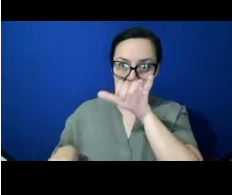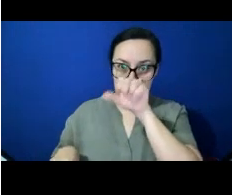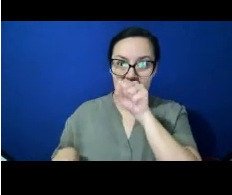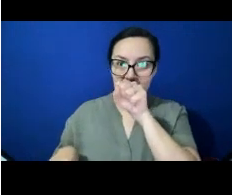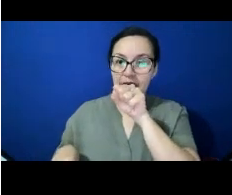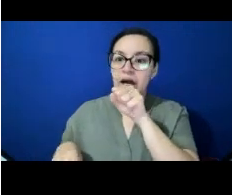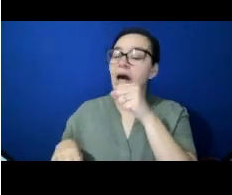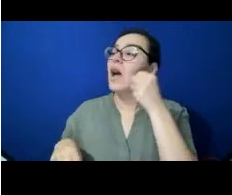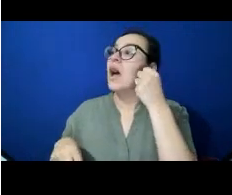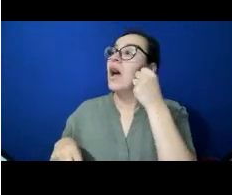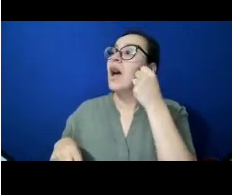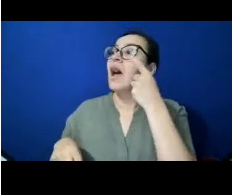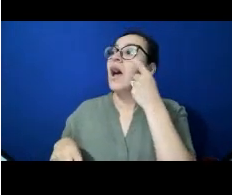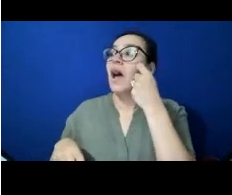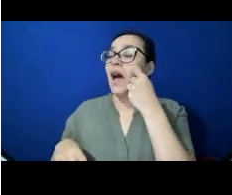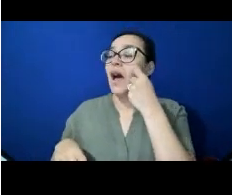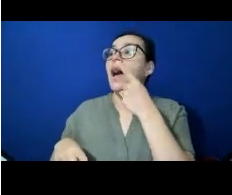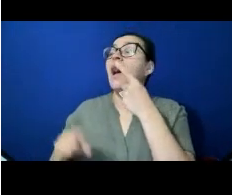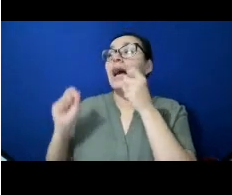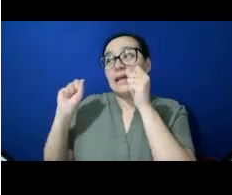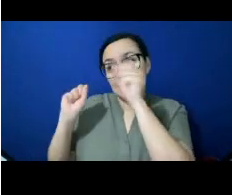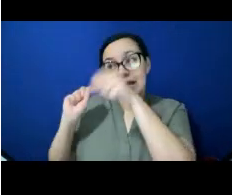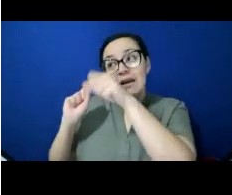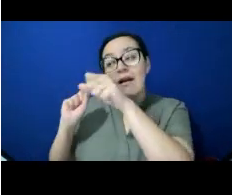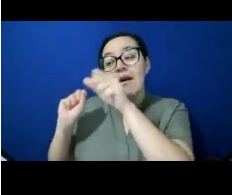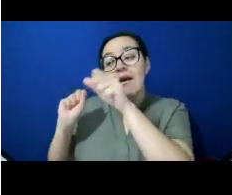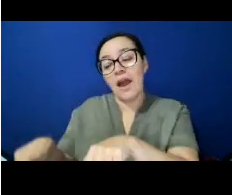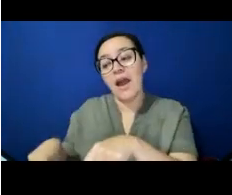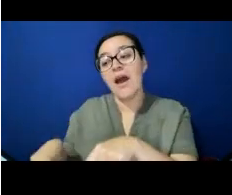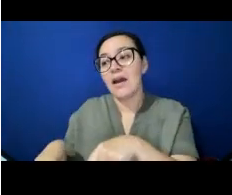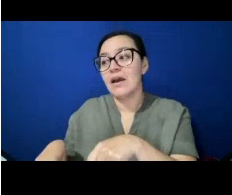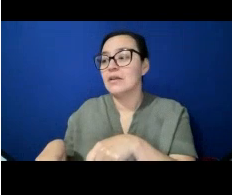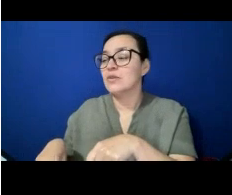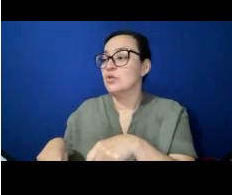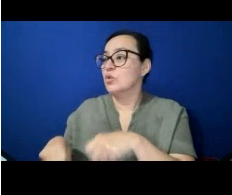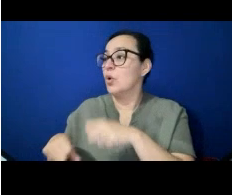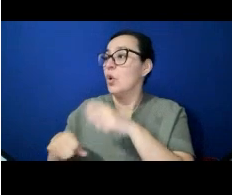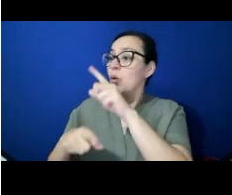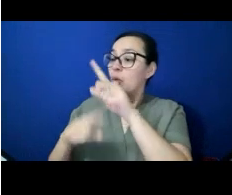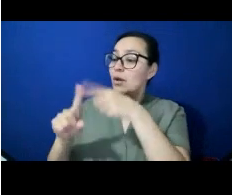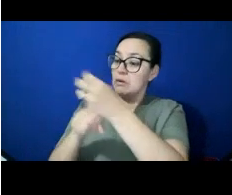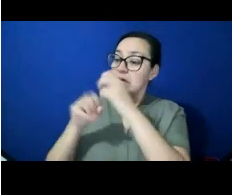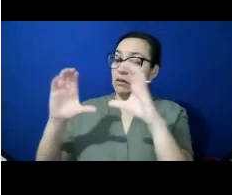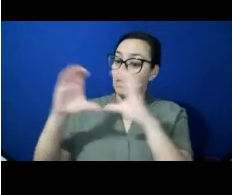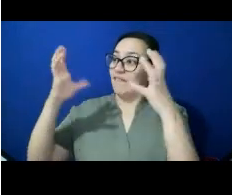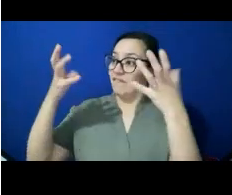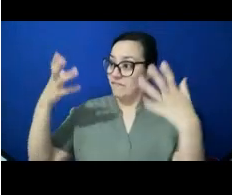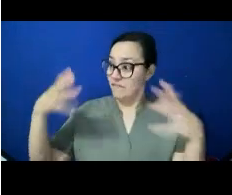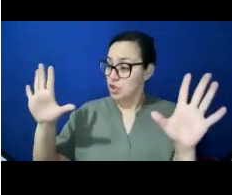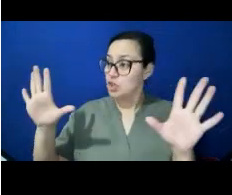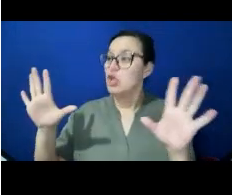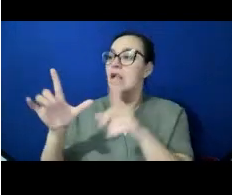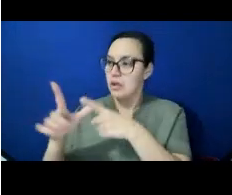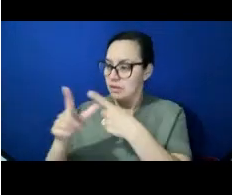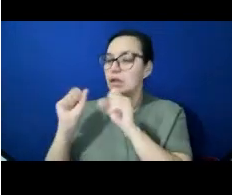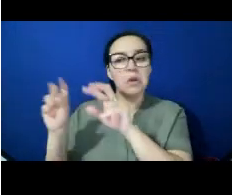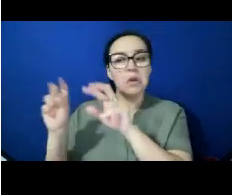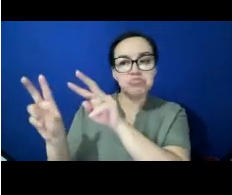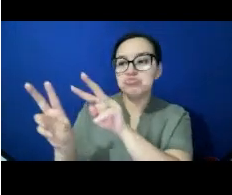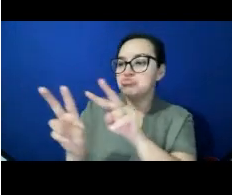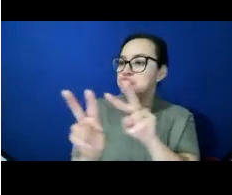have seen that when I do that, I have to take the quiz again, but that's a good way to review because that means